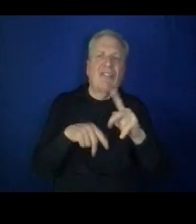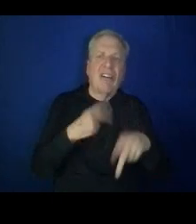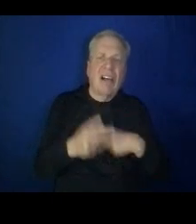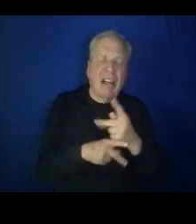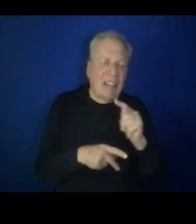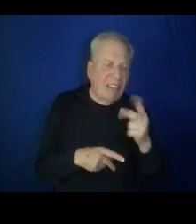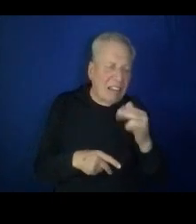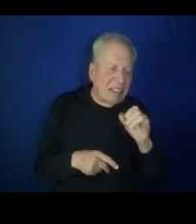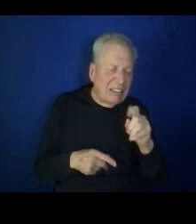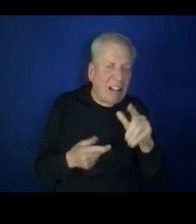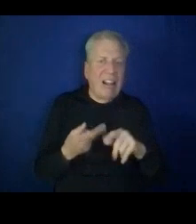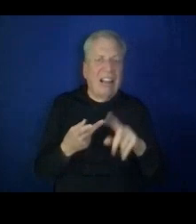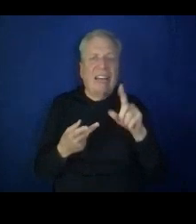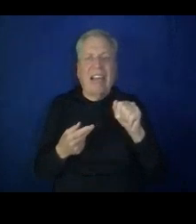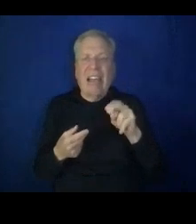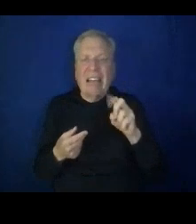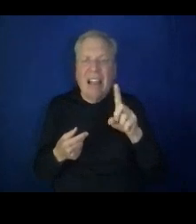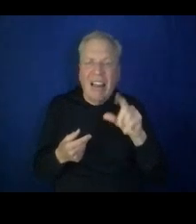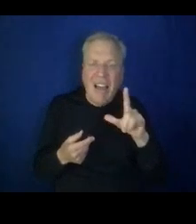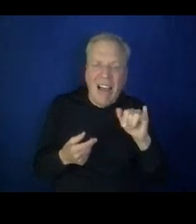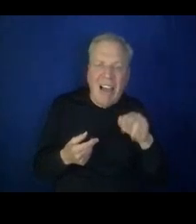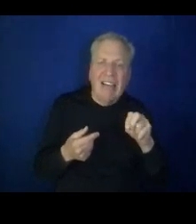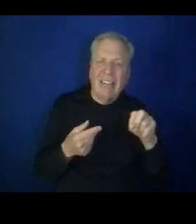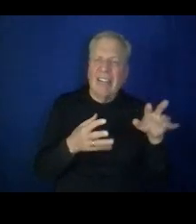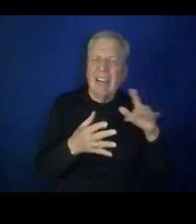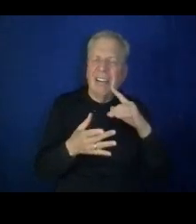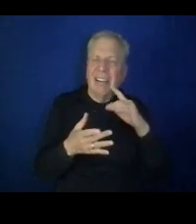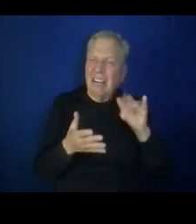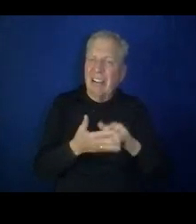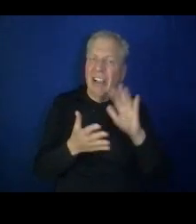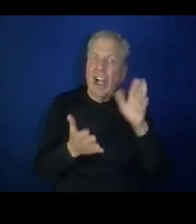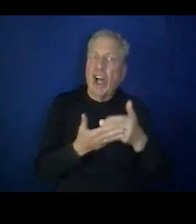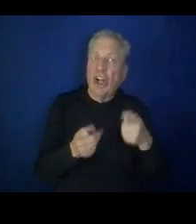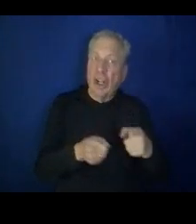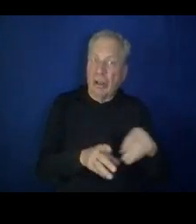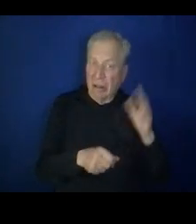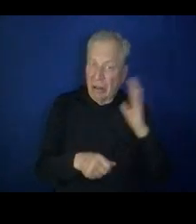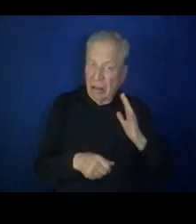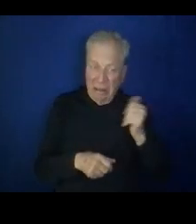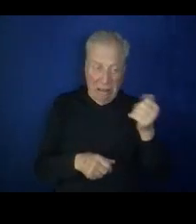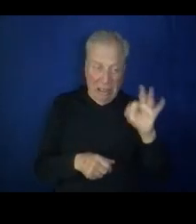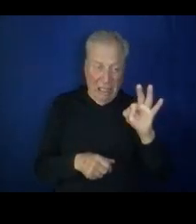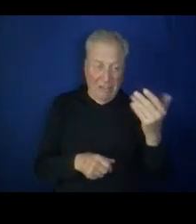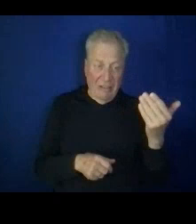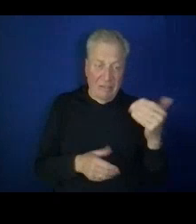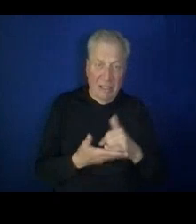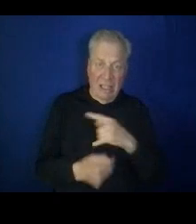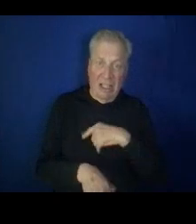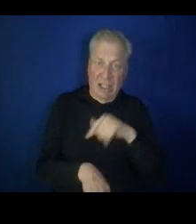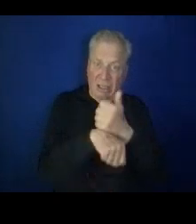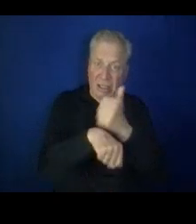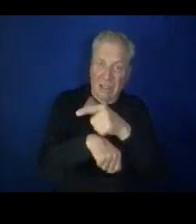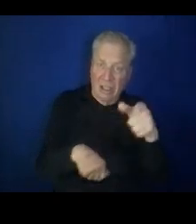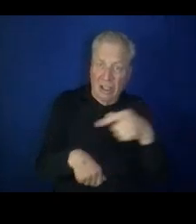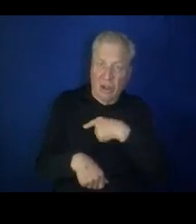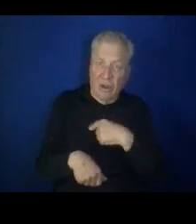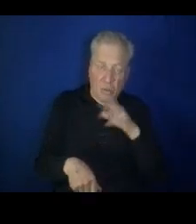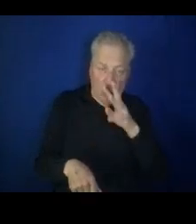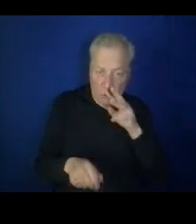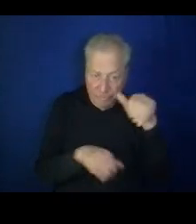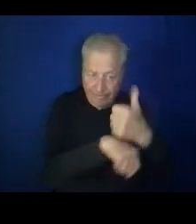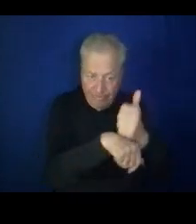dandelion, clover moved in incidentally, starting back in the 1915s when we actually ranched the Lamar Valley, we irrigated it, and